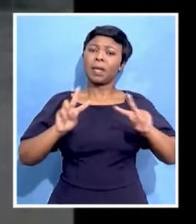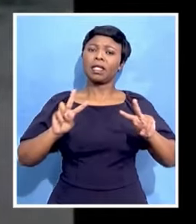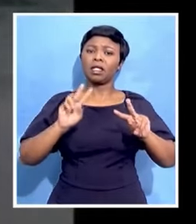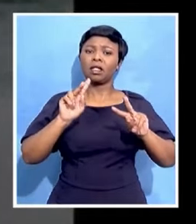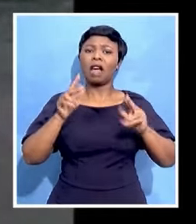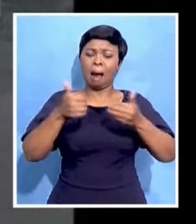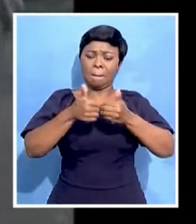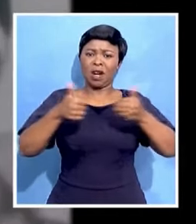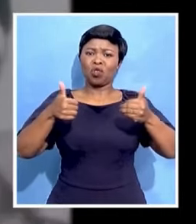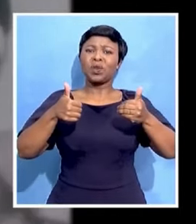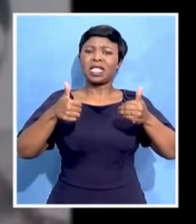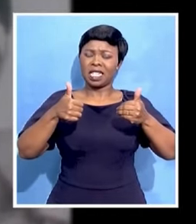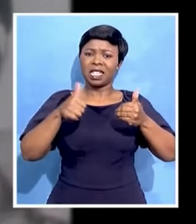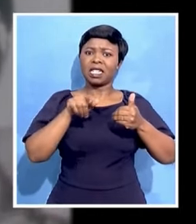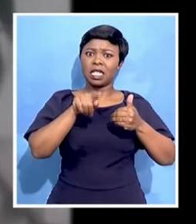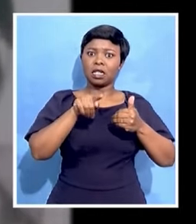bloodshed.